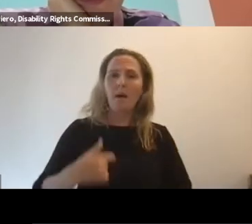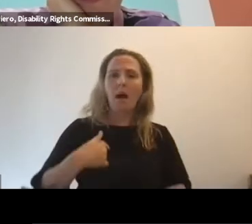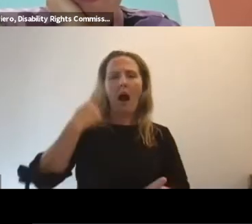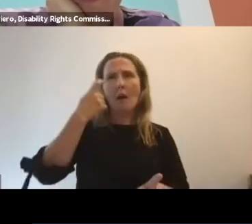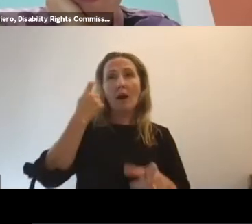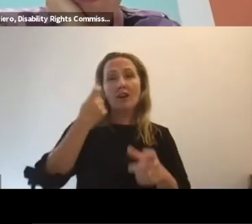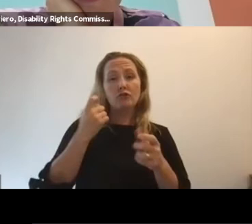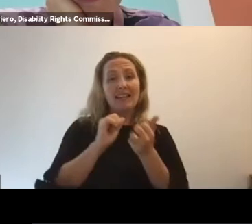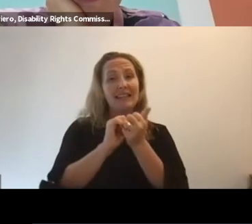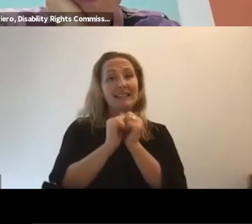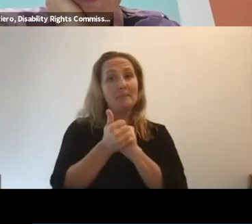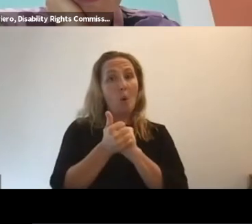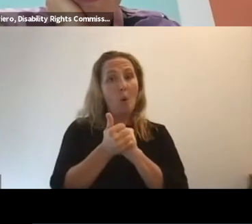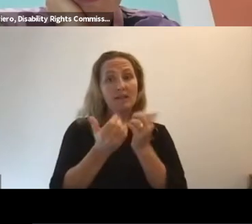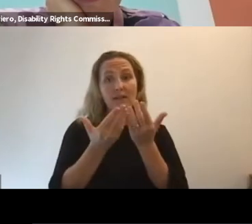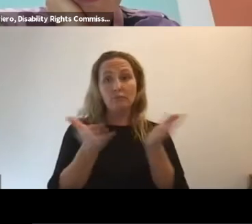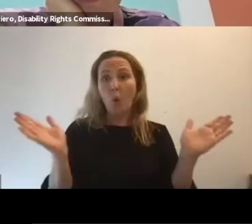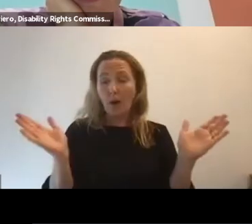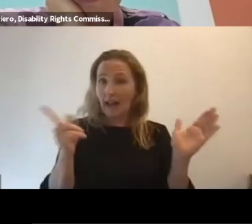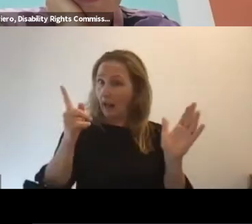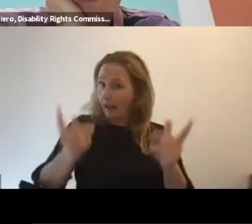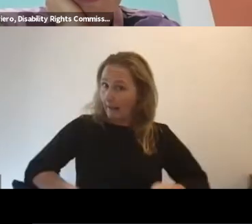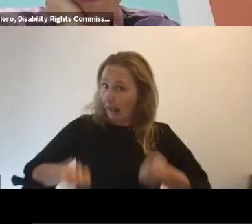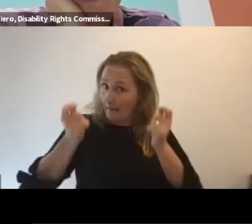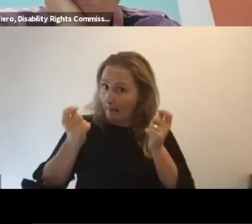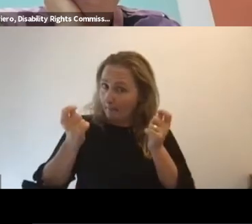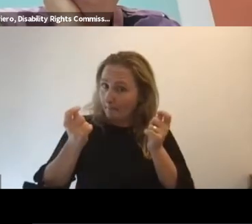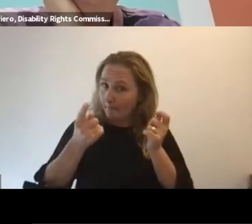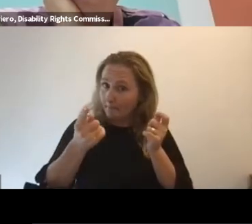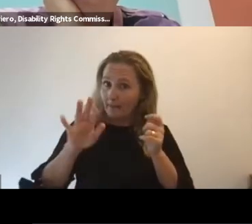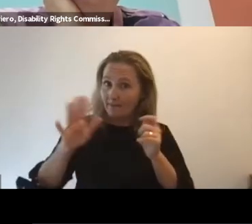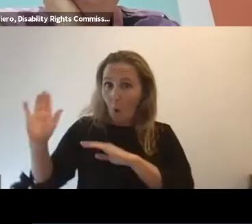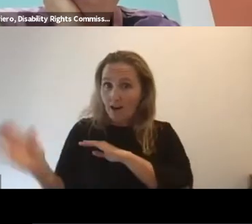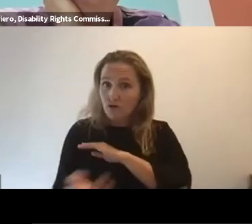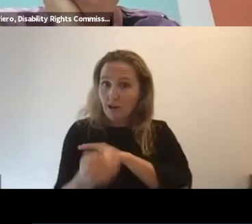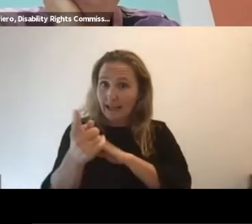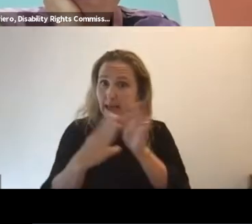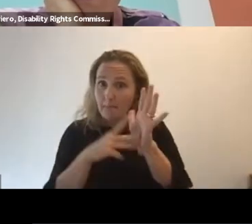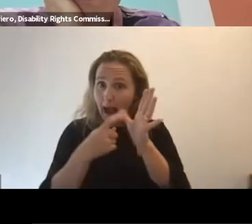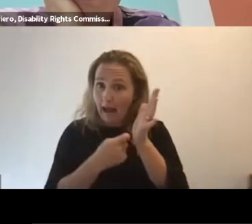has this been something that's cropped up in cricket,